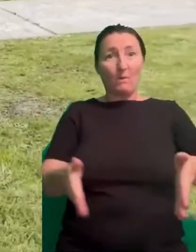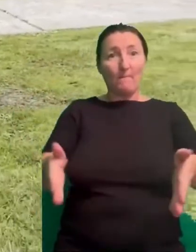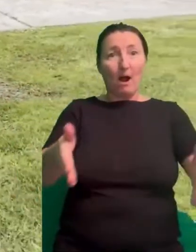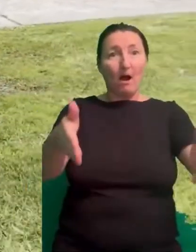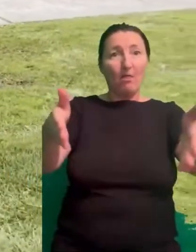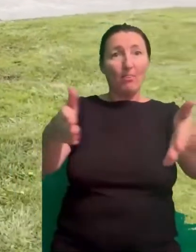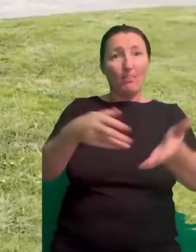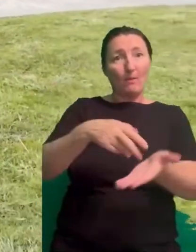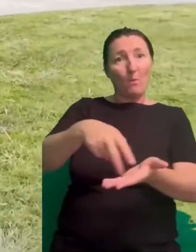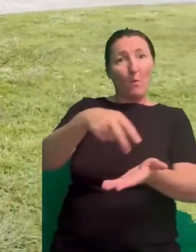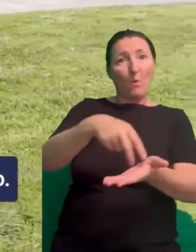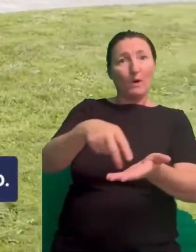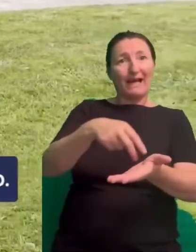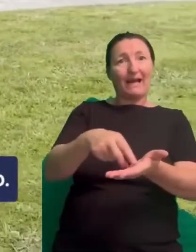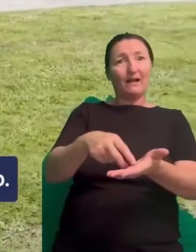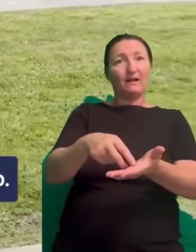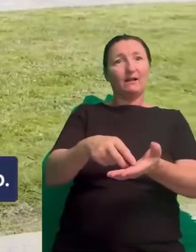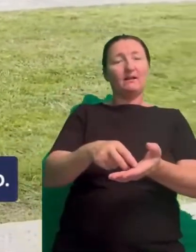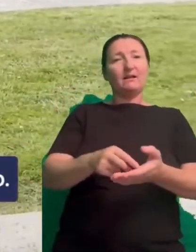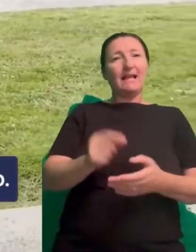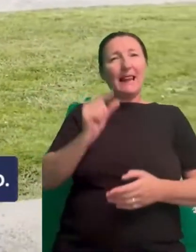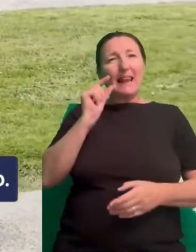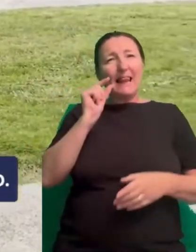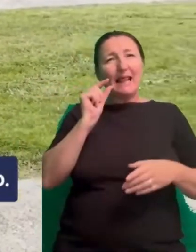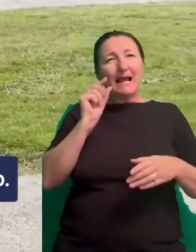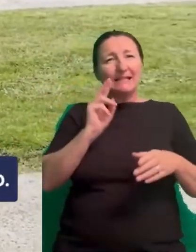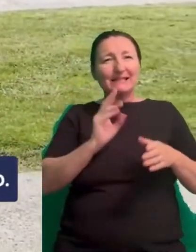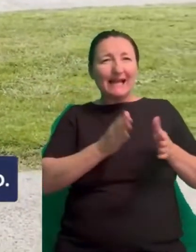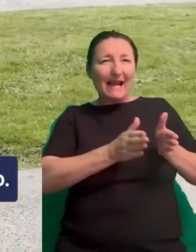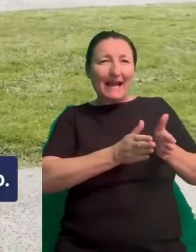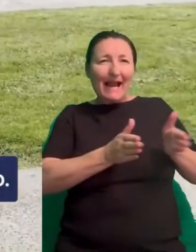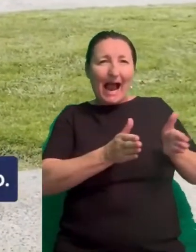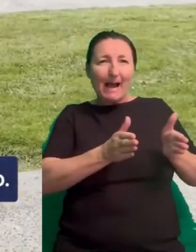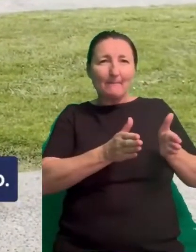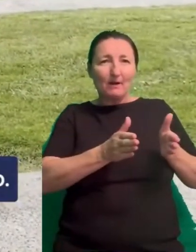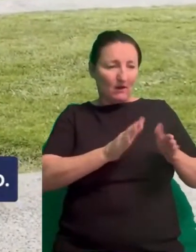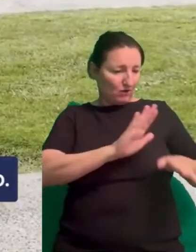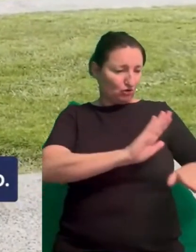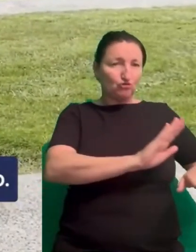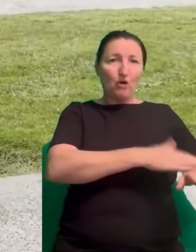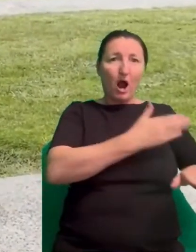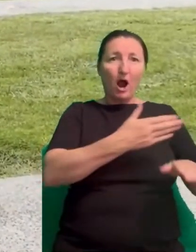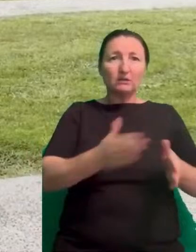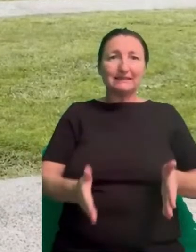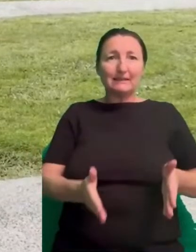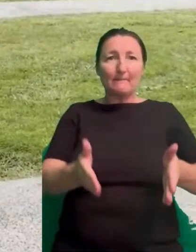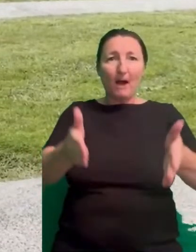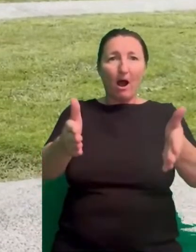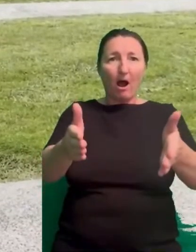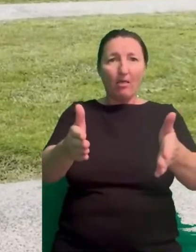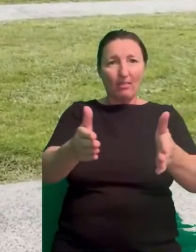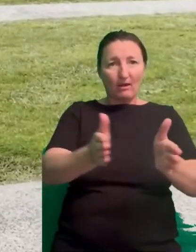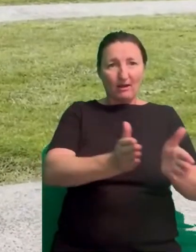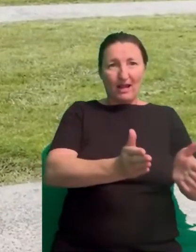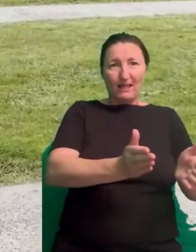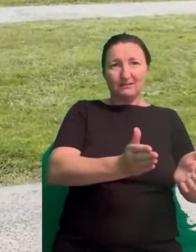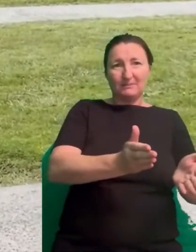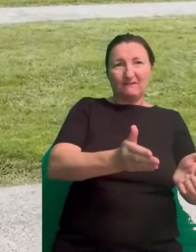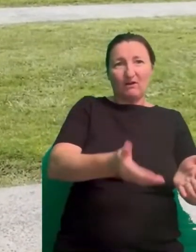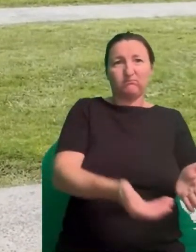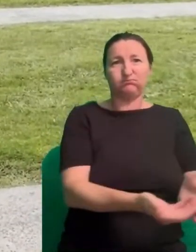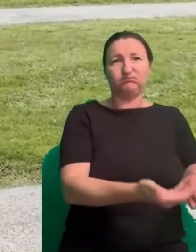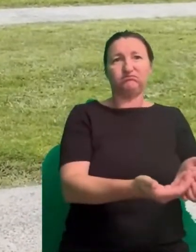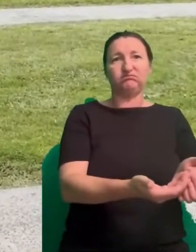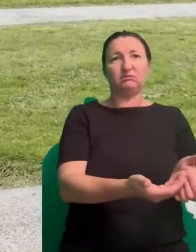of a gap between the footpath and the nature strip. In other words, the nature strip is lower